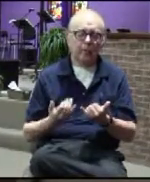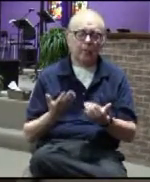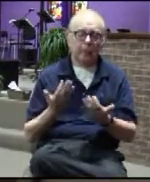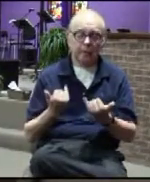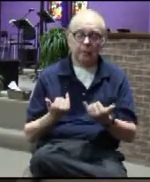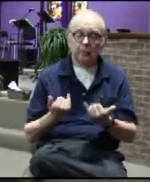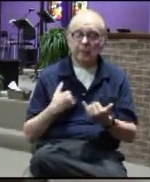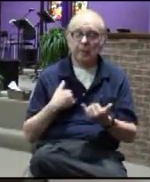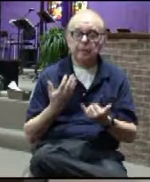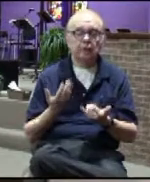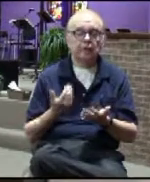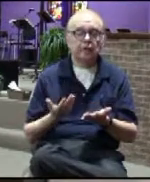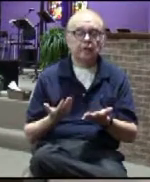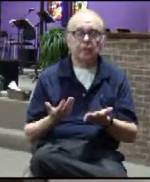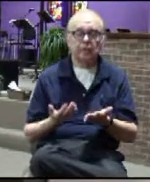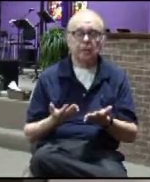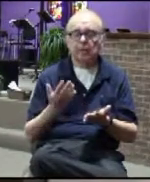touch them